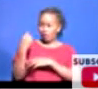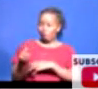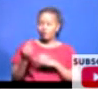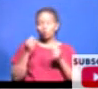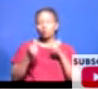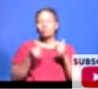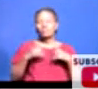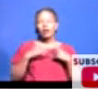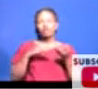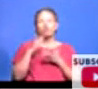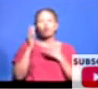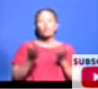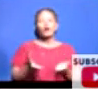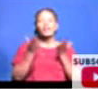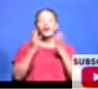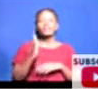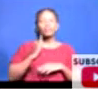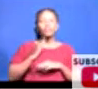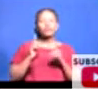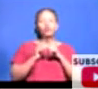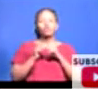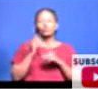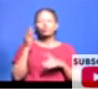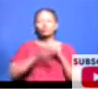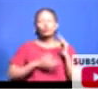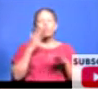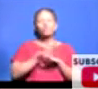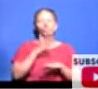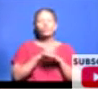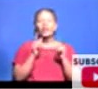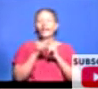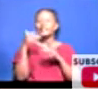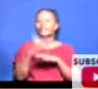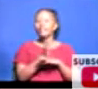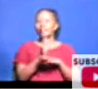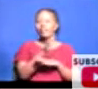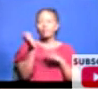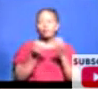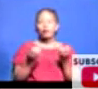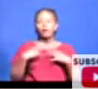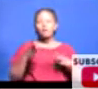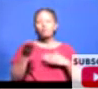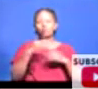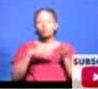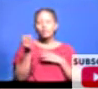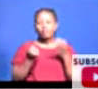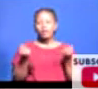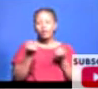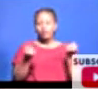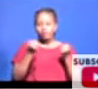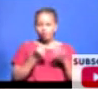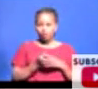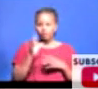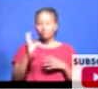features to reduce forgery and enhance tax compliance by vehicle traders. Interior Cabinet Secretary Dr. Fred Matiangi says the